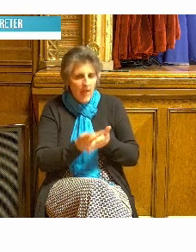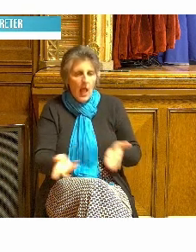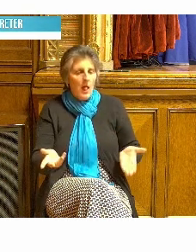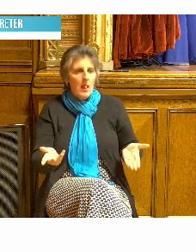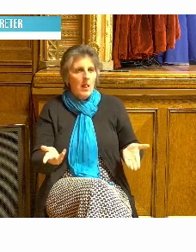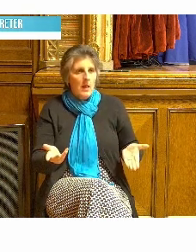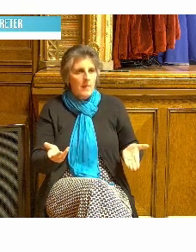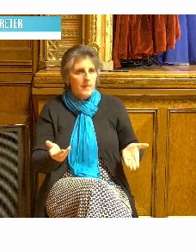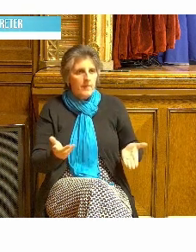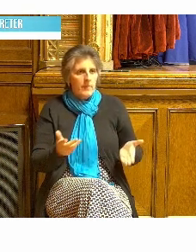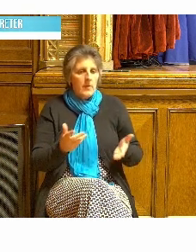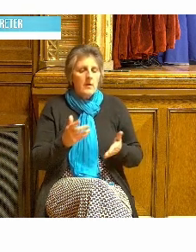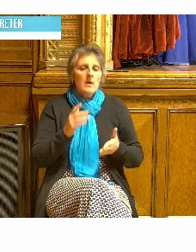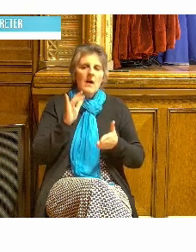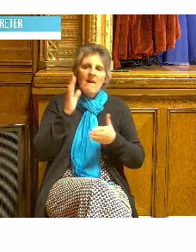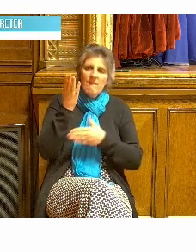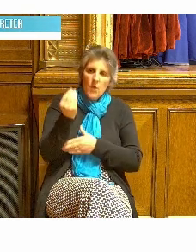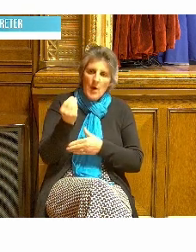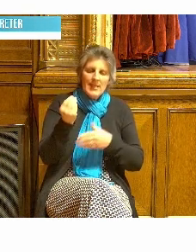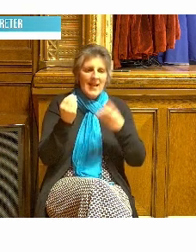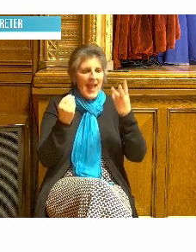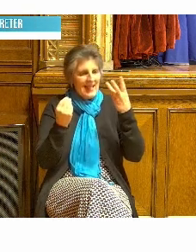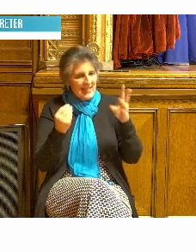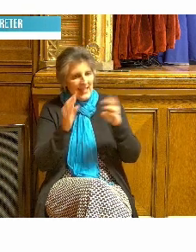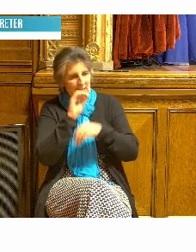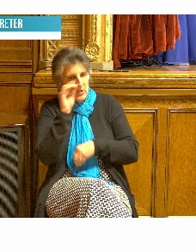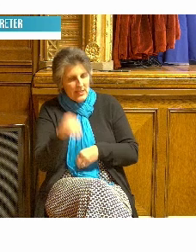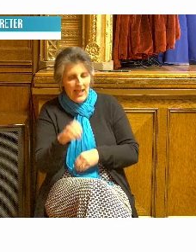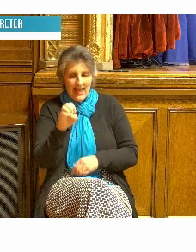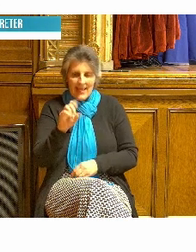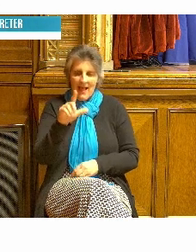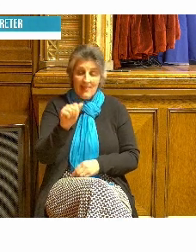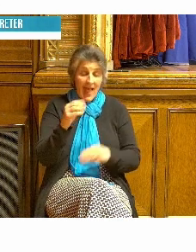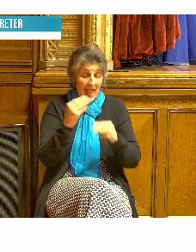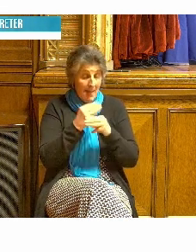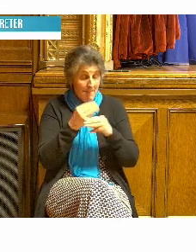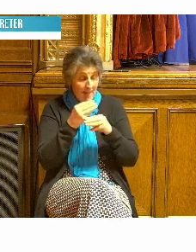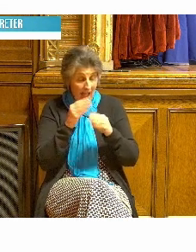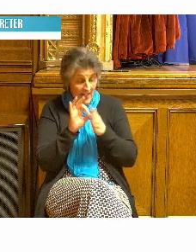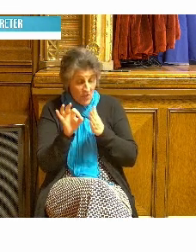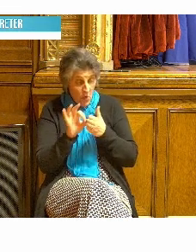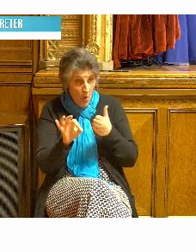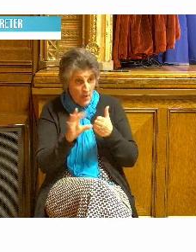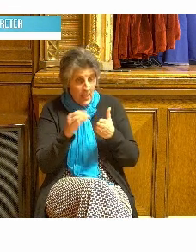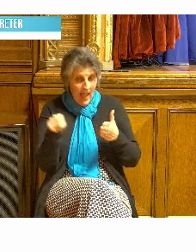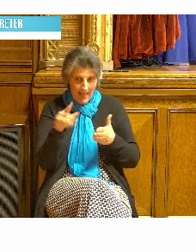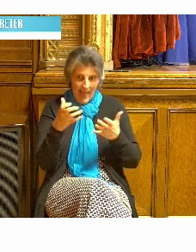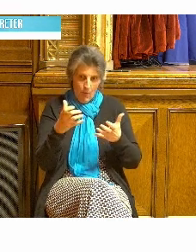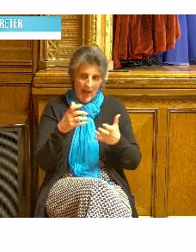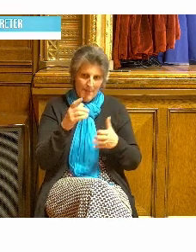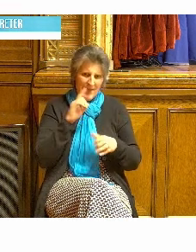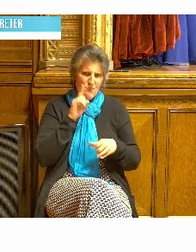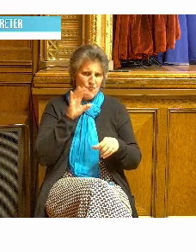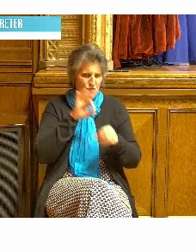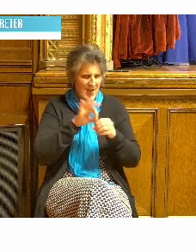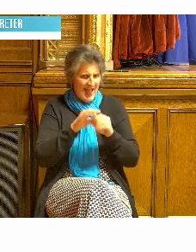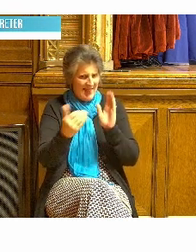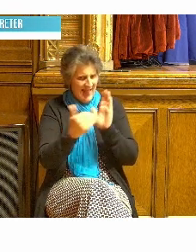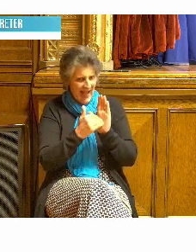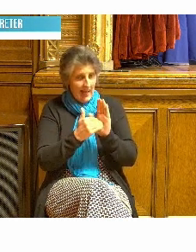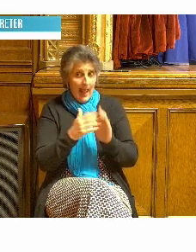14 and 16% ELA and math scores? and they want to be reelected and